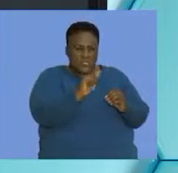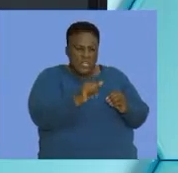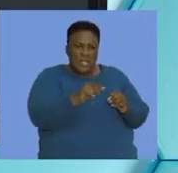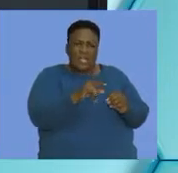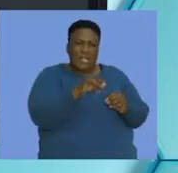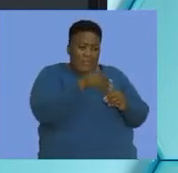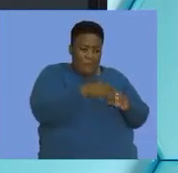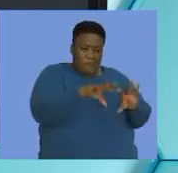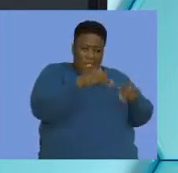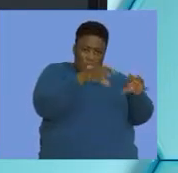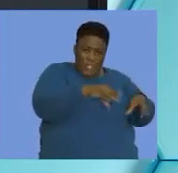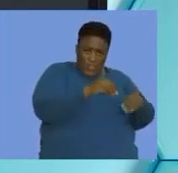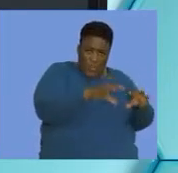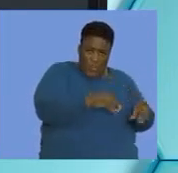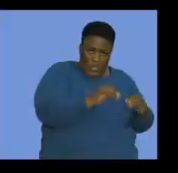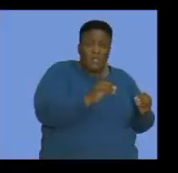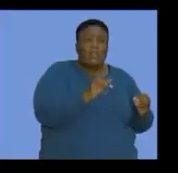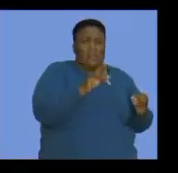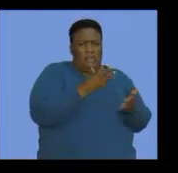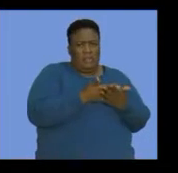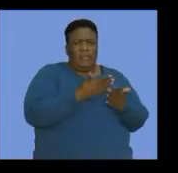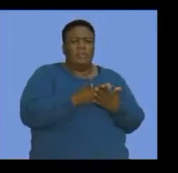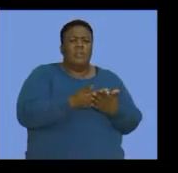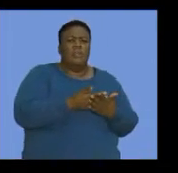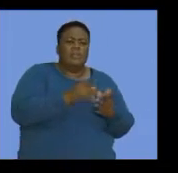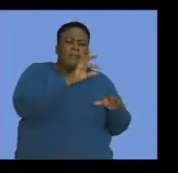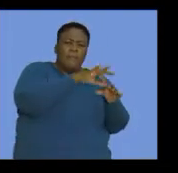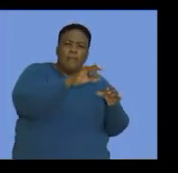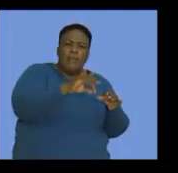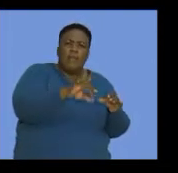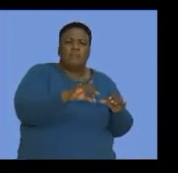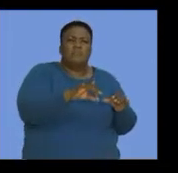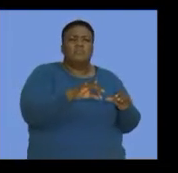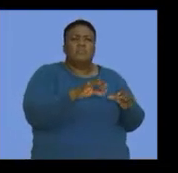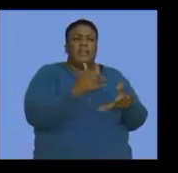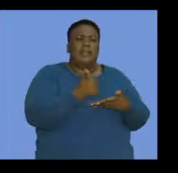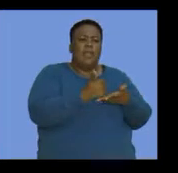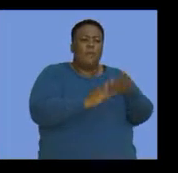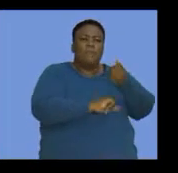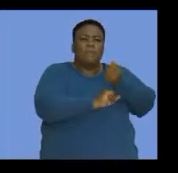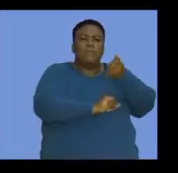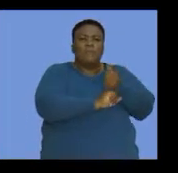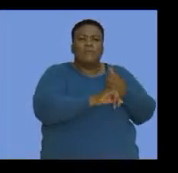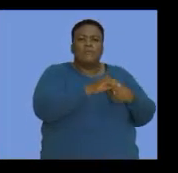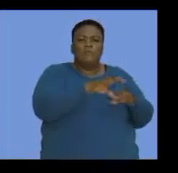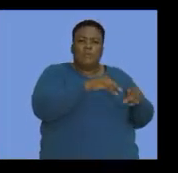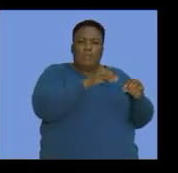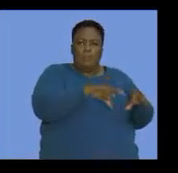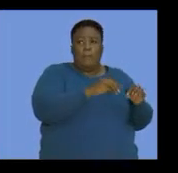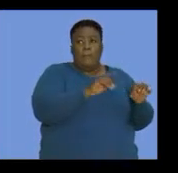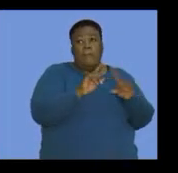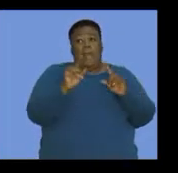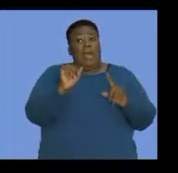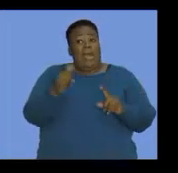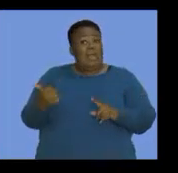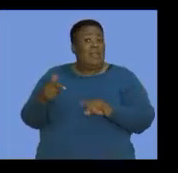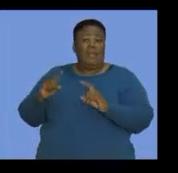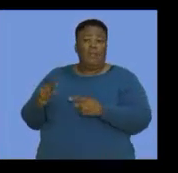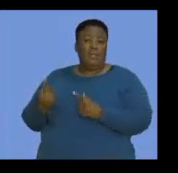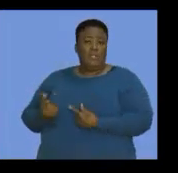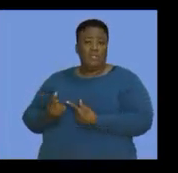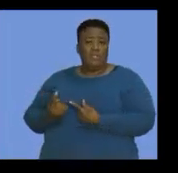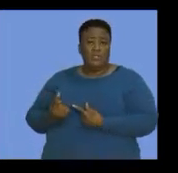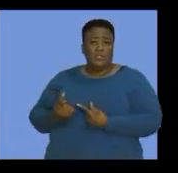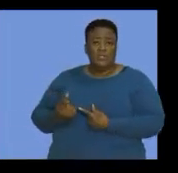soil. We also know that some of the waste that we release into the environment is non-biodegradable. So these cannot